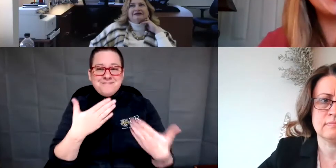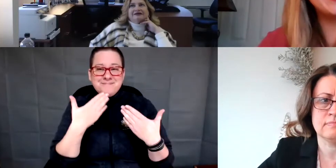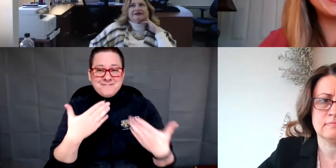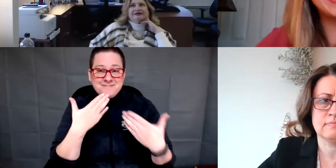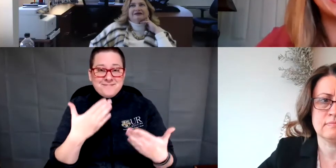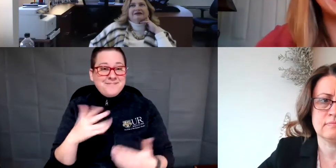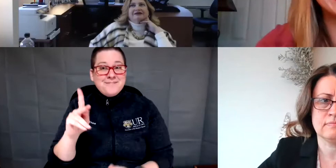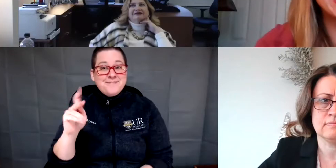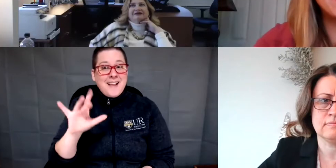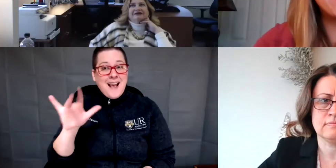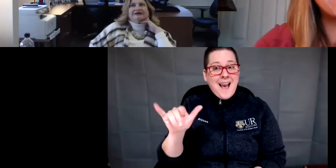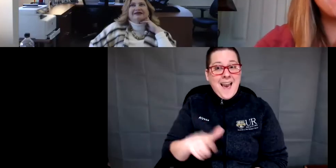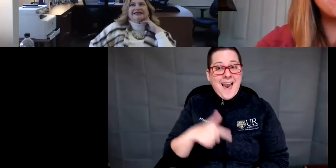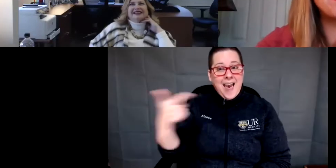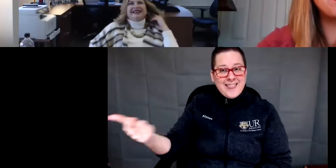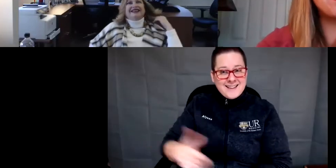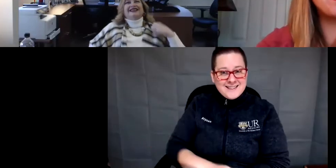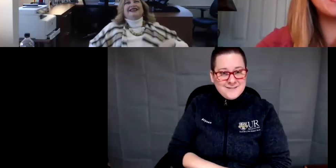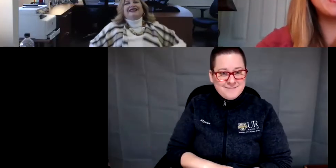Kathy Gallucci, you can kick us off.